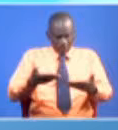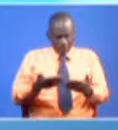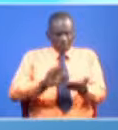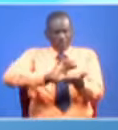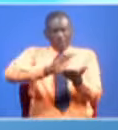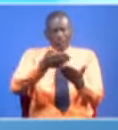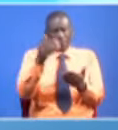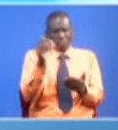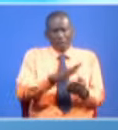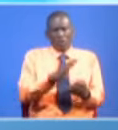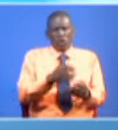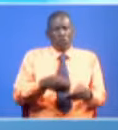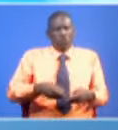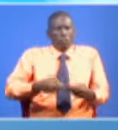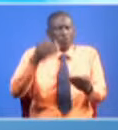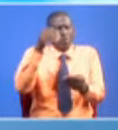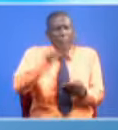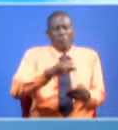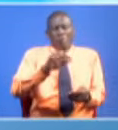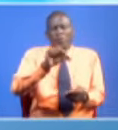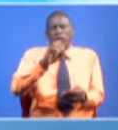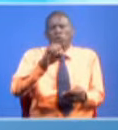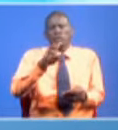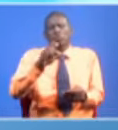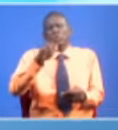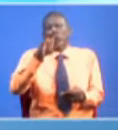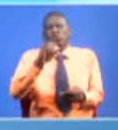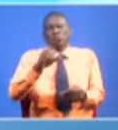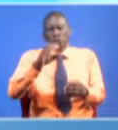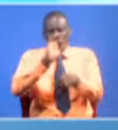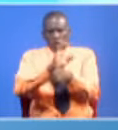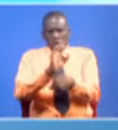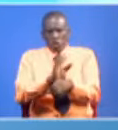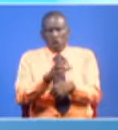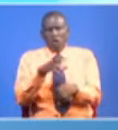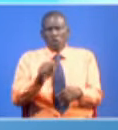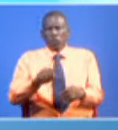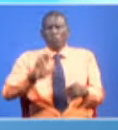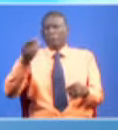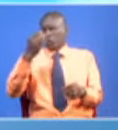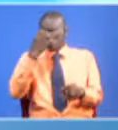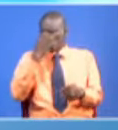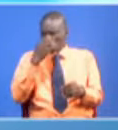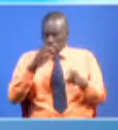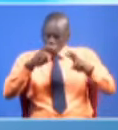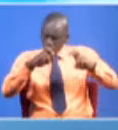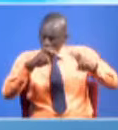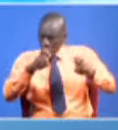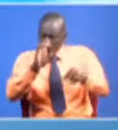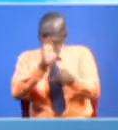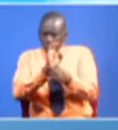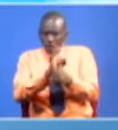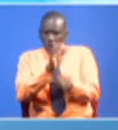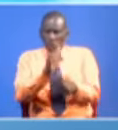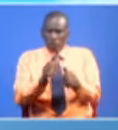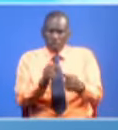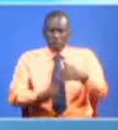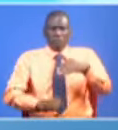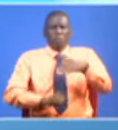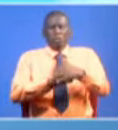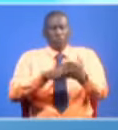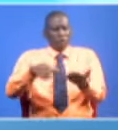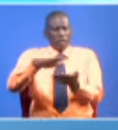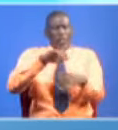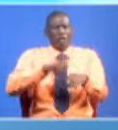the Soweto Church. President William Ruto's actions are under the microscope of the church, which seemed to be his stronghold during